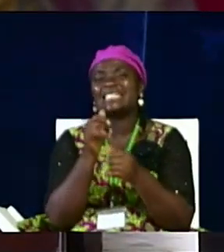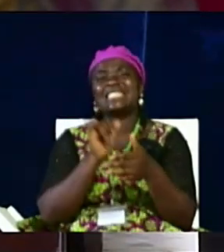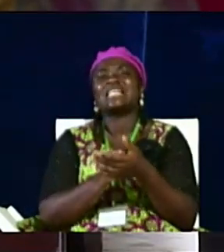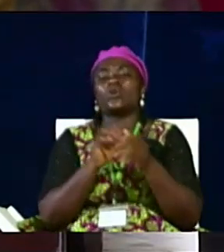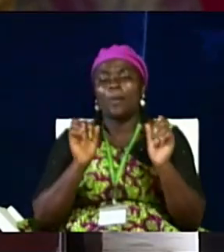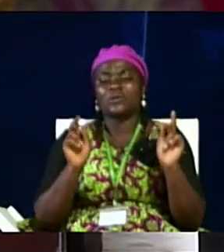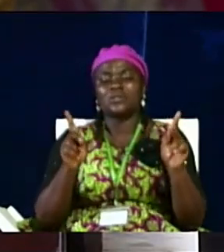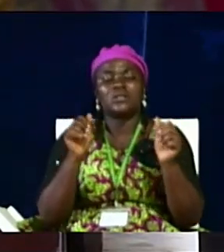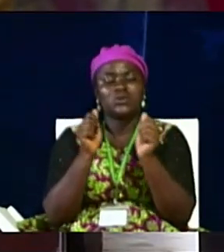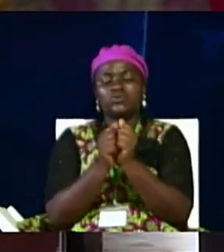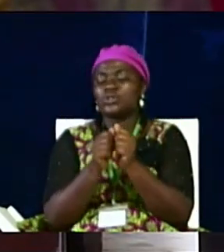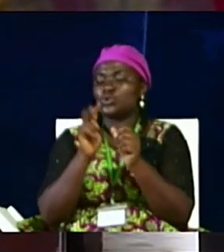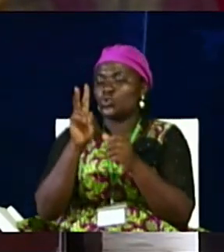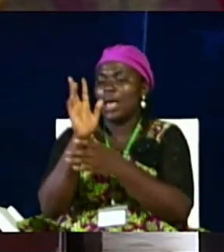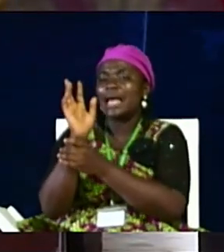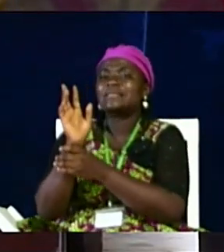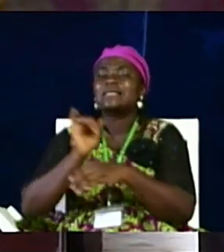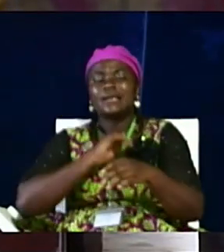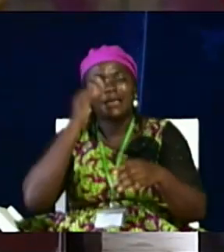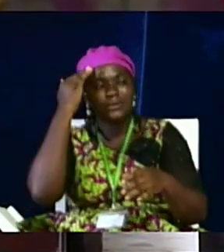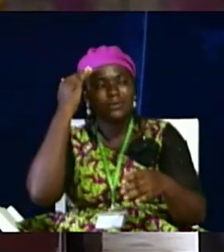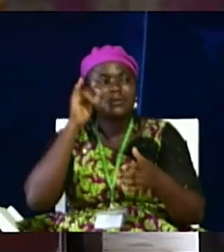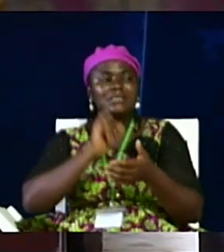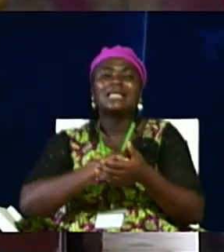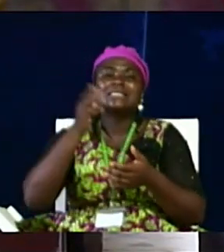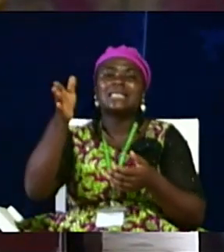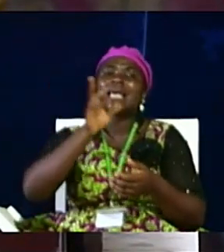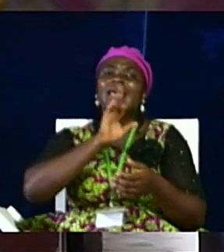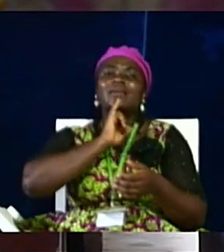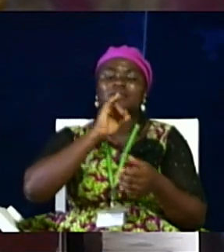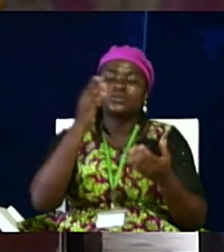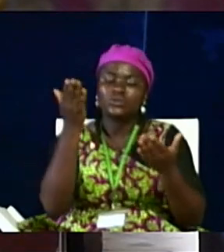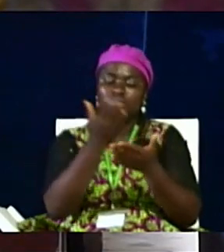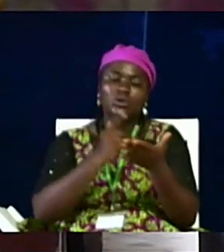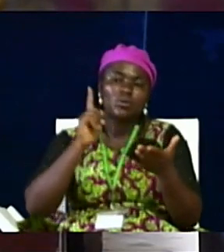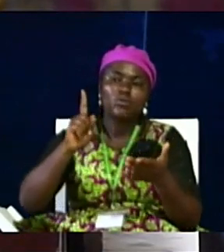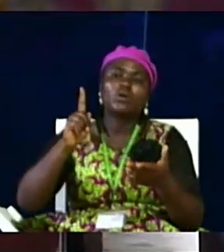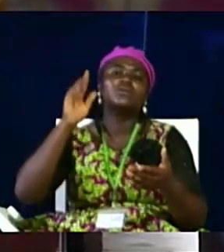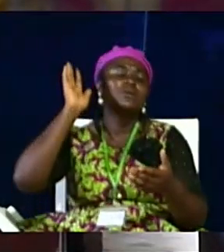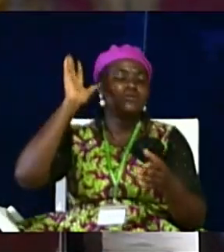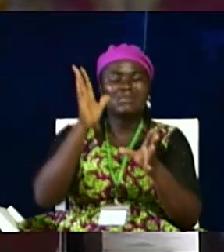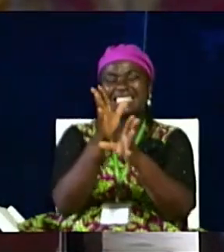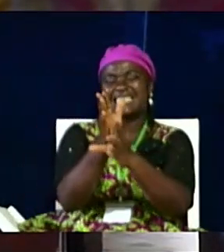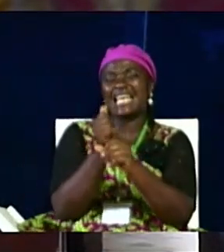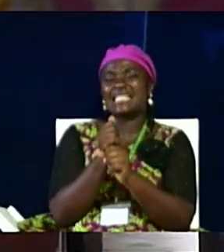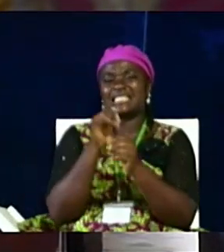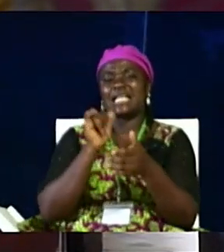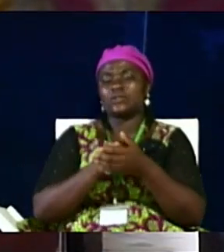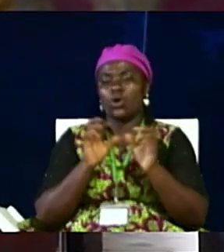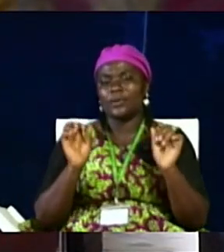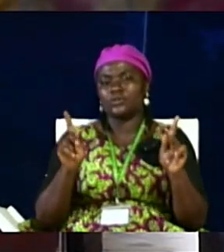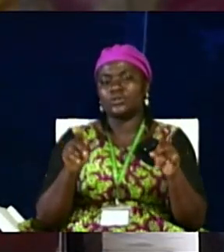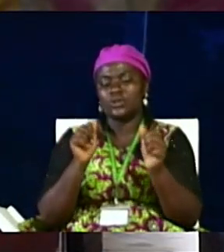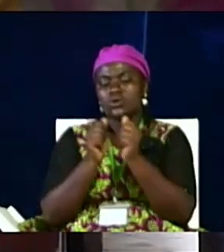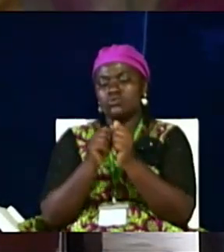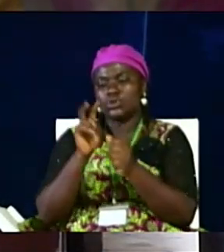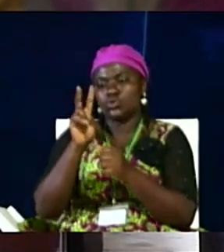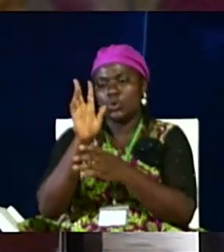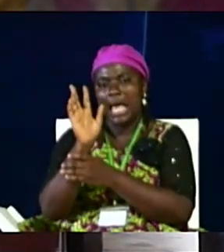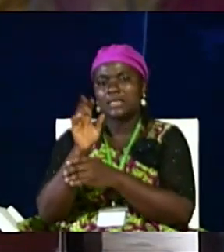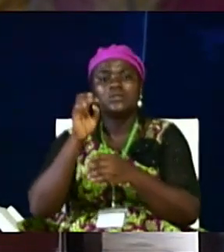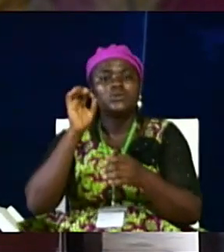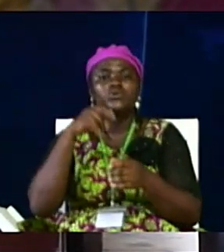hands. I know there's someone who will do the same tonight. Who will grab the opportunity with both hands. Who will